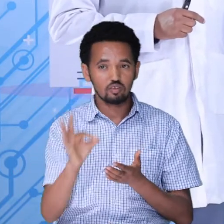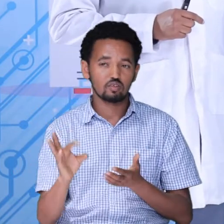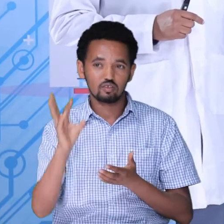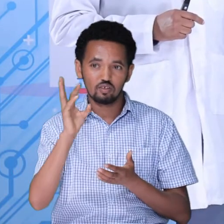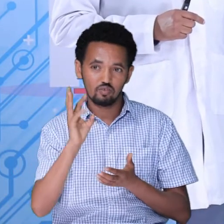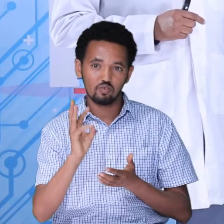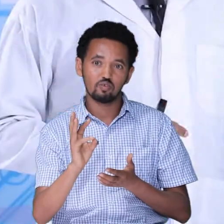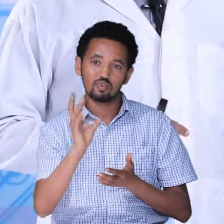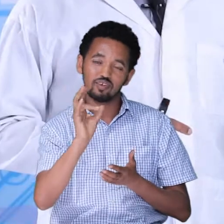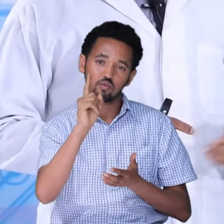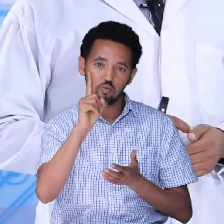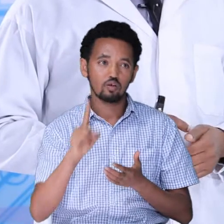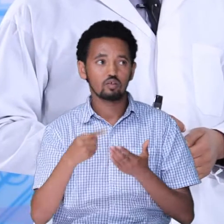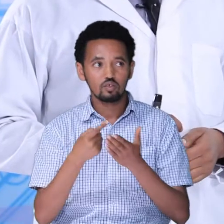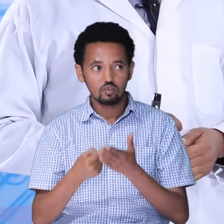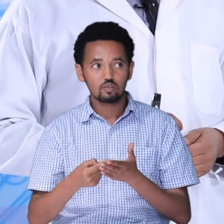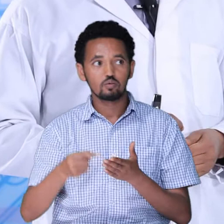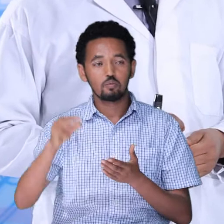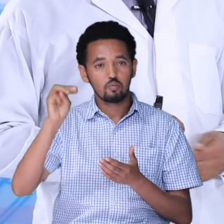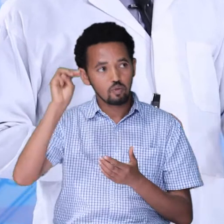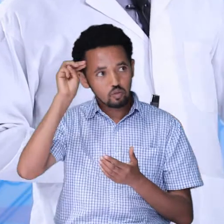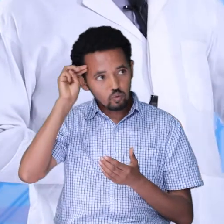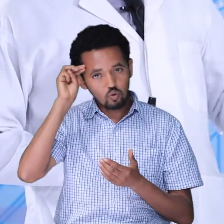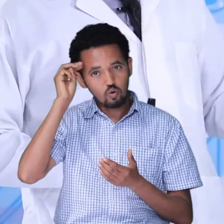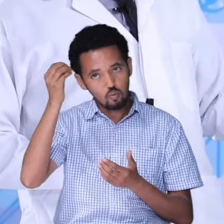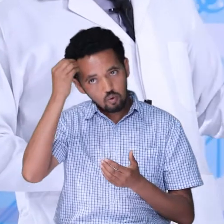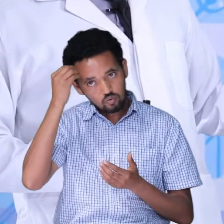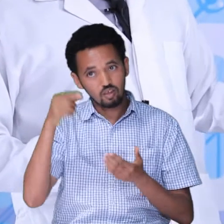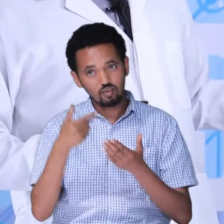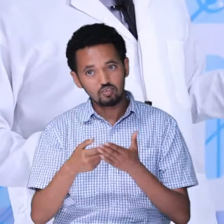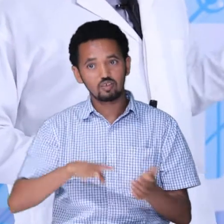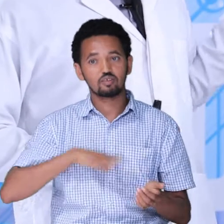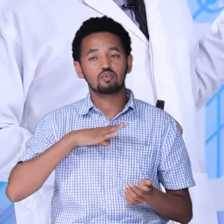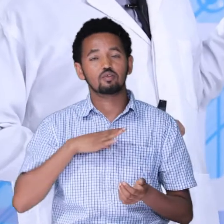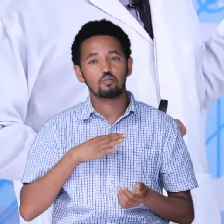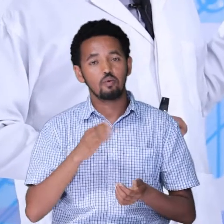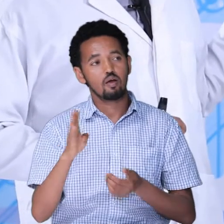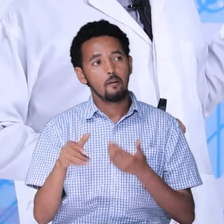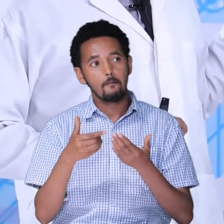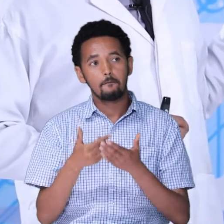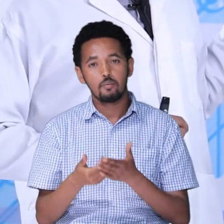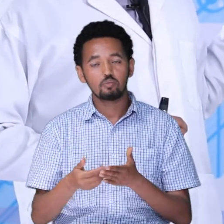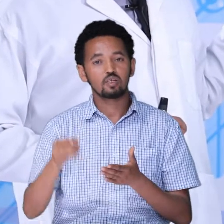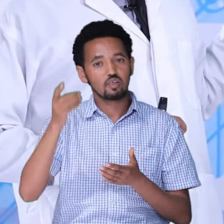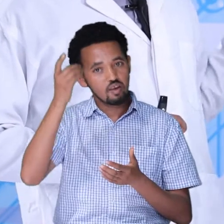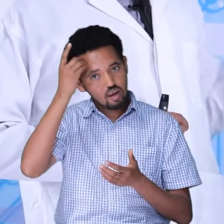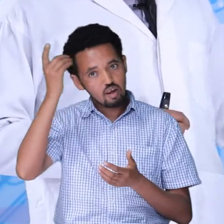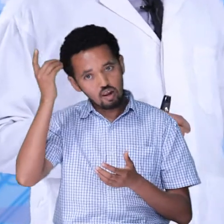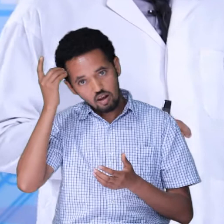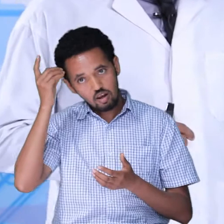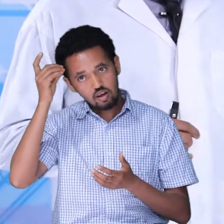Milton Obote was overthrown from the power and succeeded by Idi Amin Dada. Idi Amin